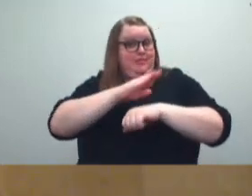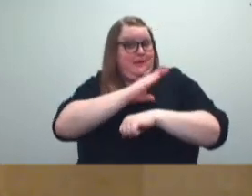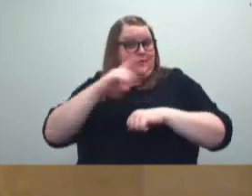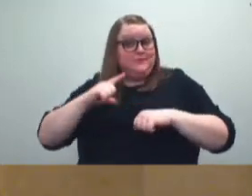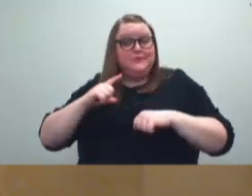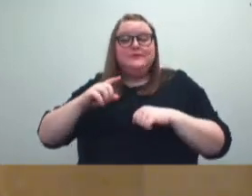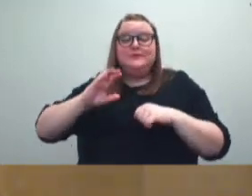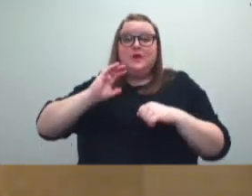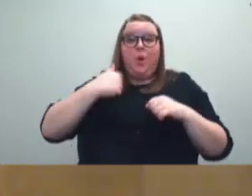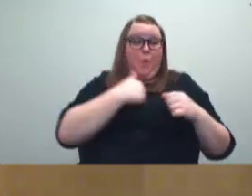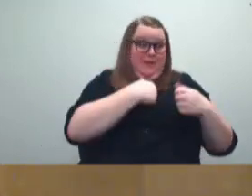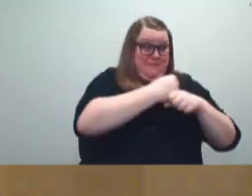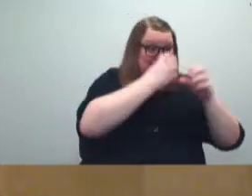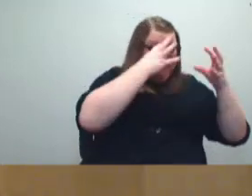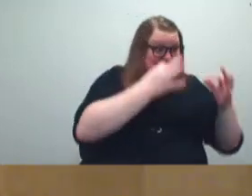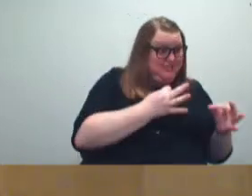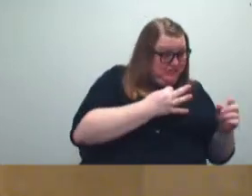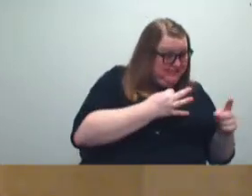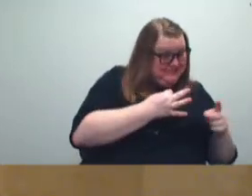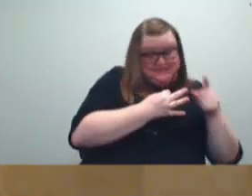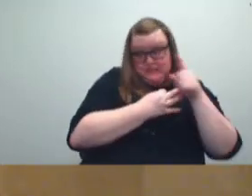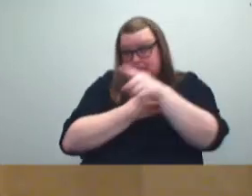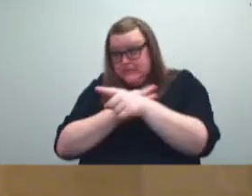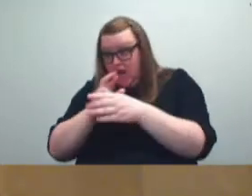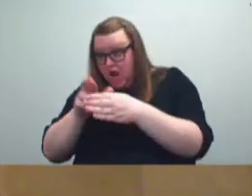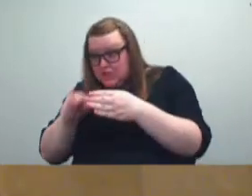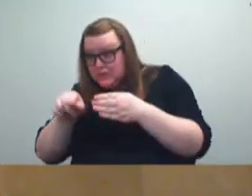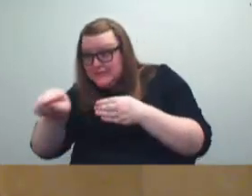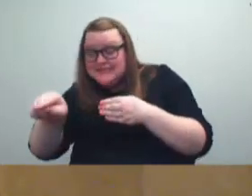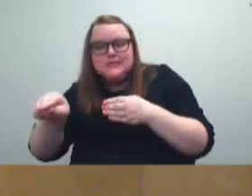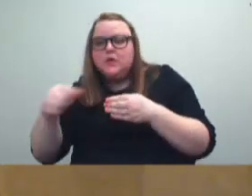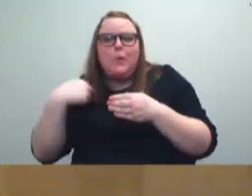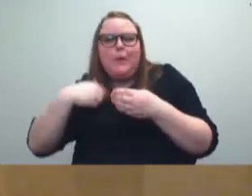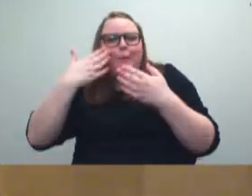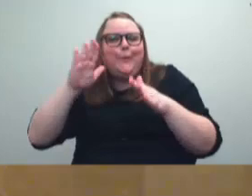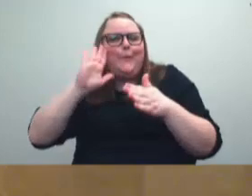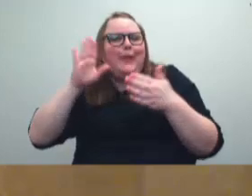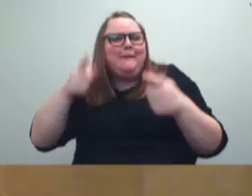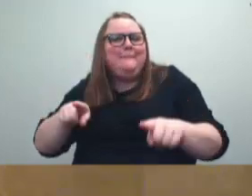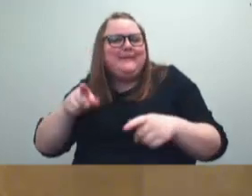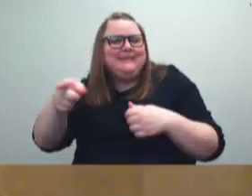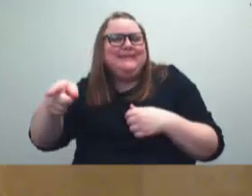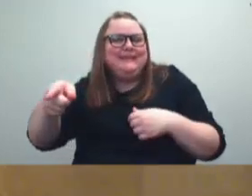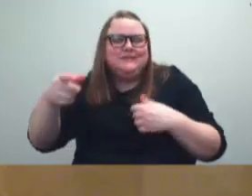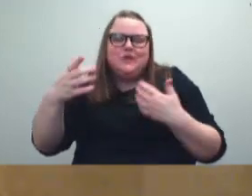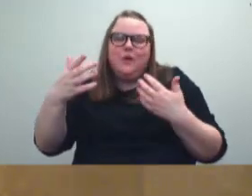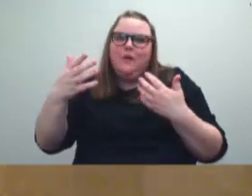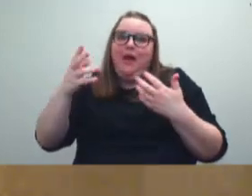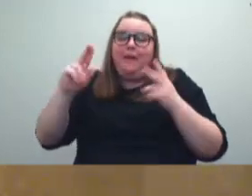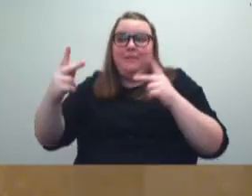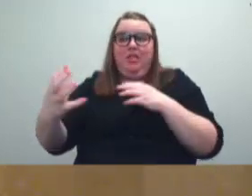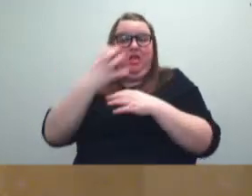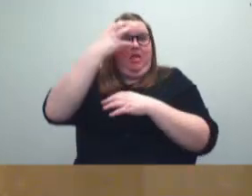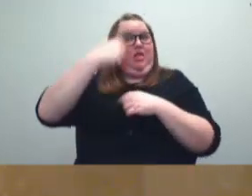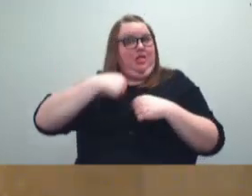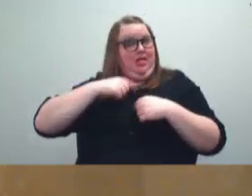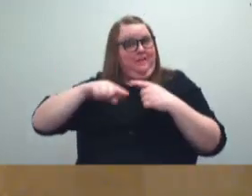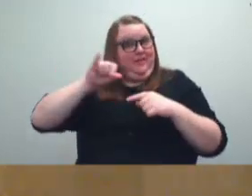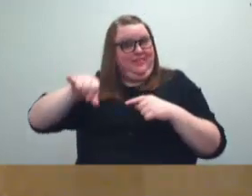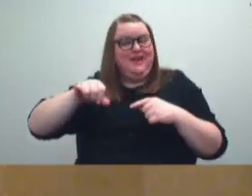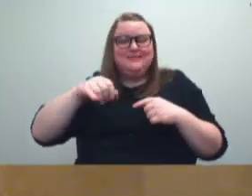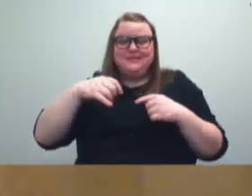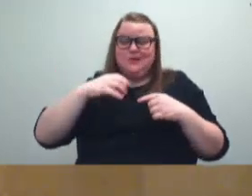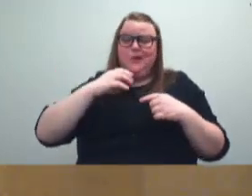lot of times people get mad at us because of those. We know that. But a lot of times people don't realize that they have unintended consequences for